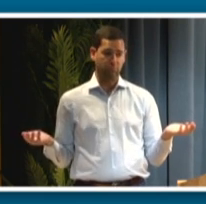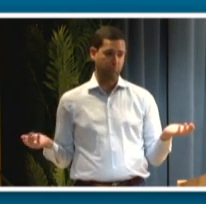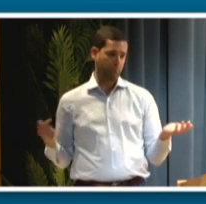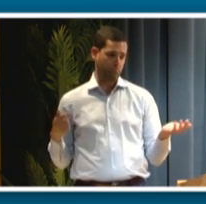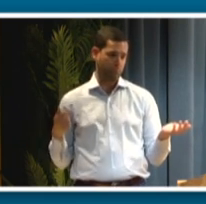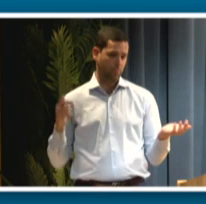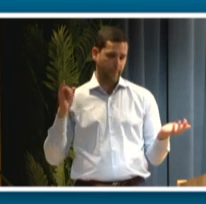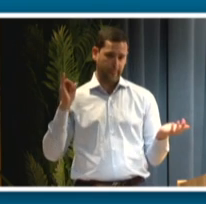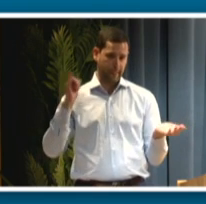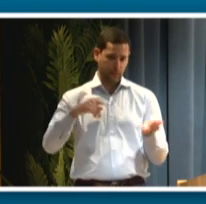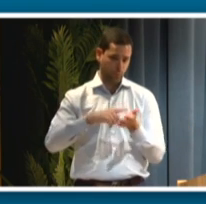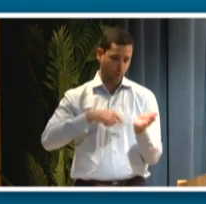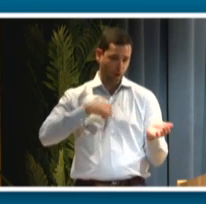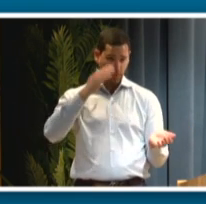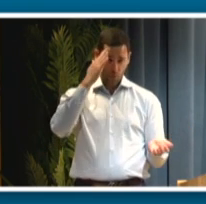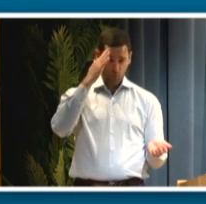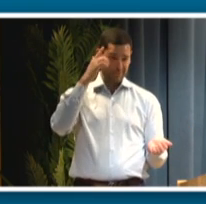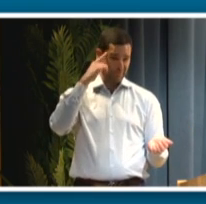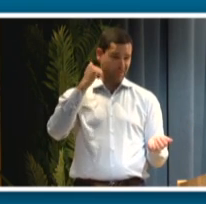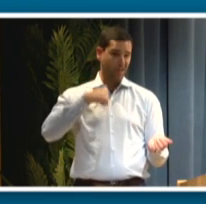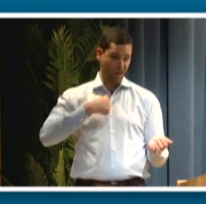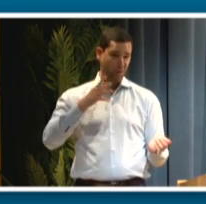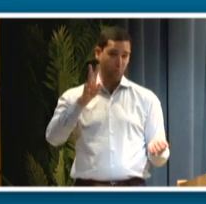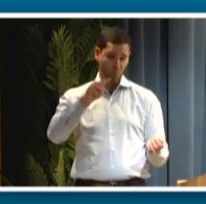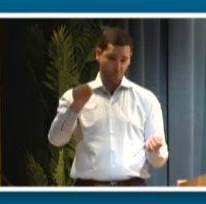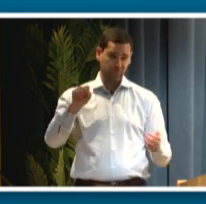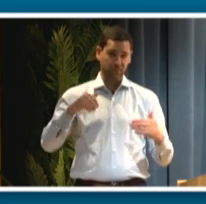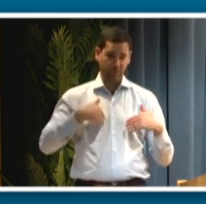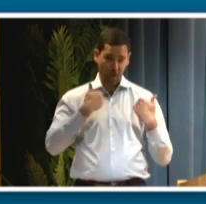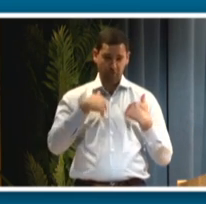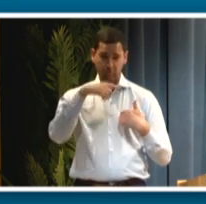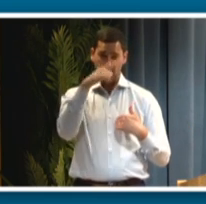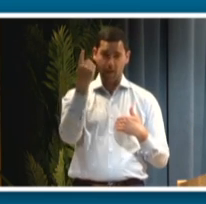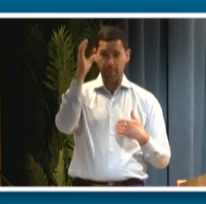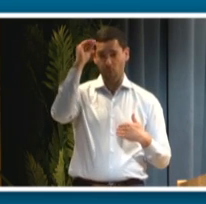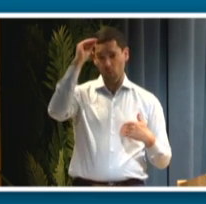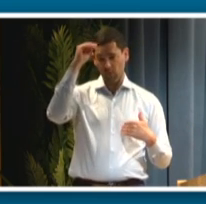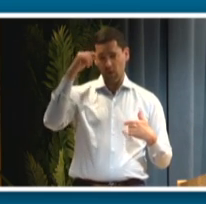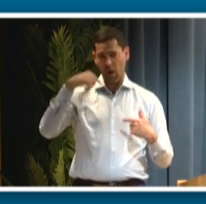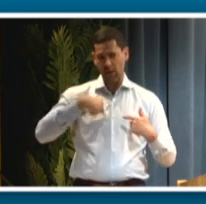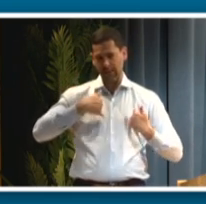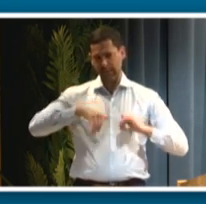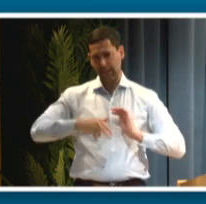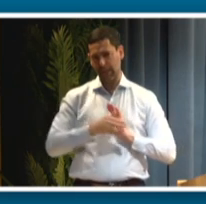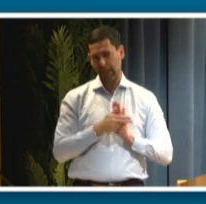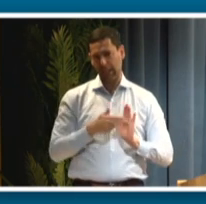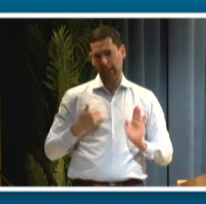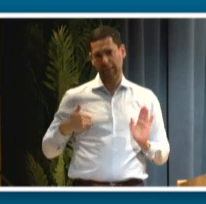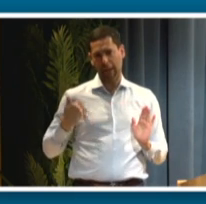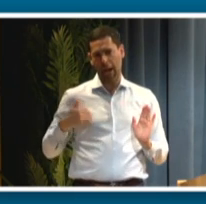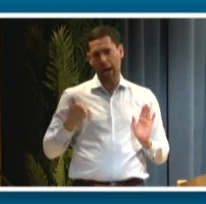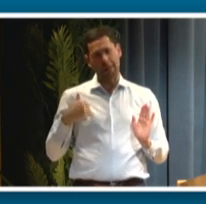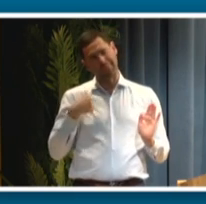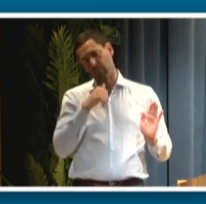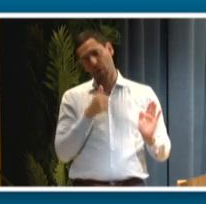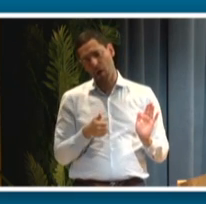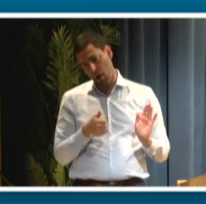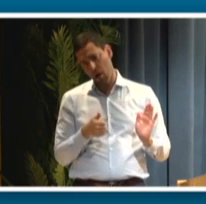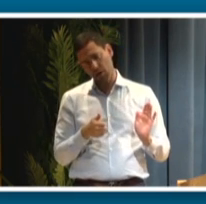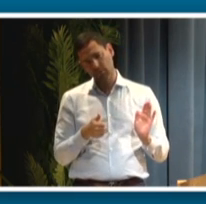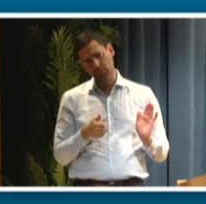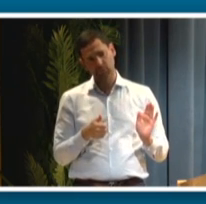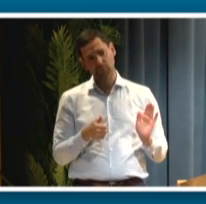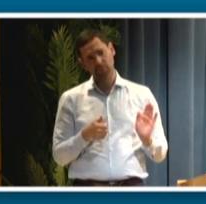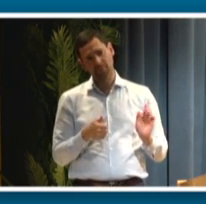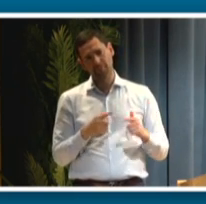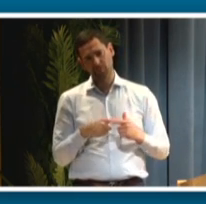what I know, because I was a young black boy. I still consider myself young. I'm not, but I, you know, in here, I'm